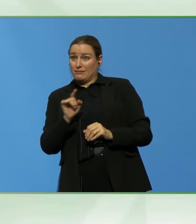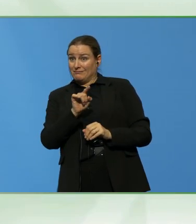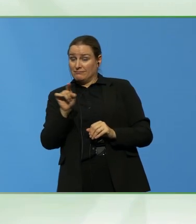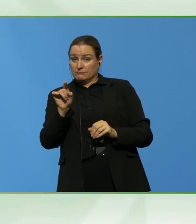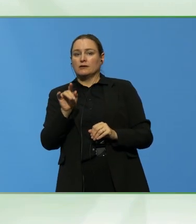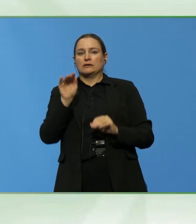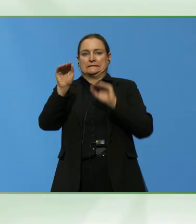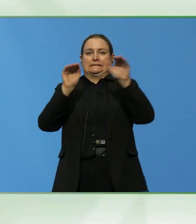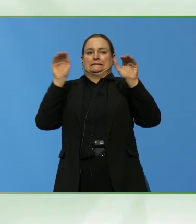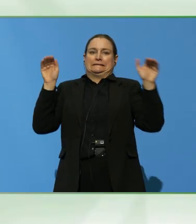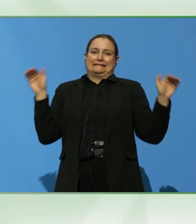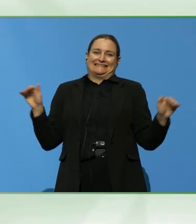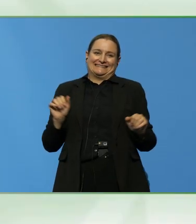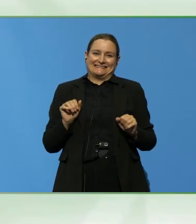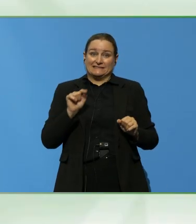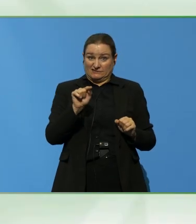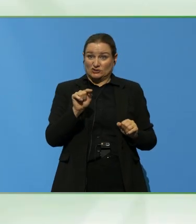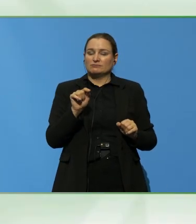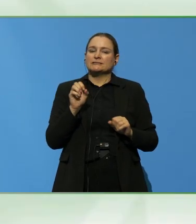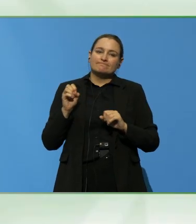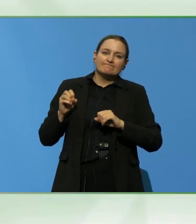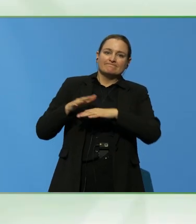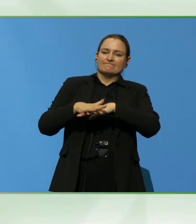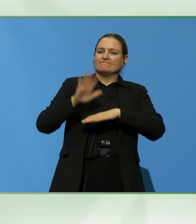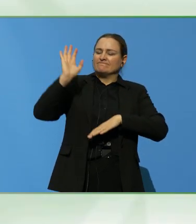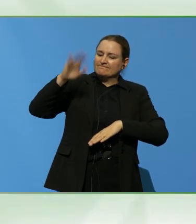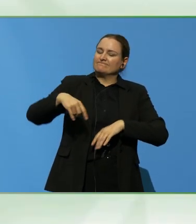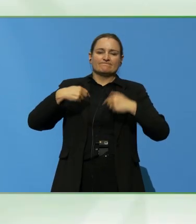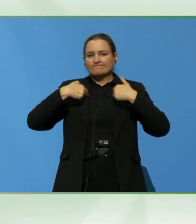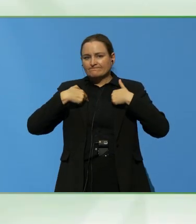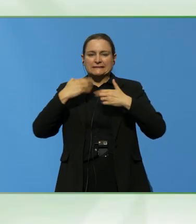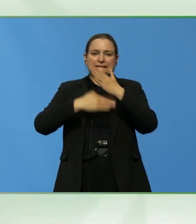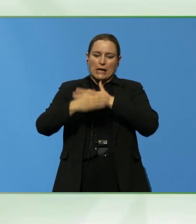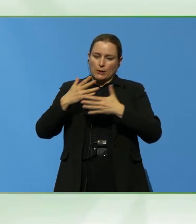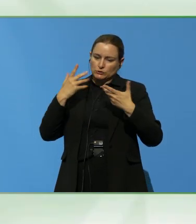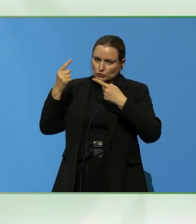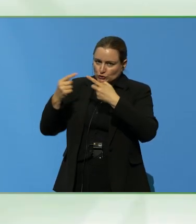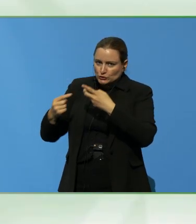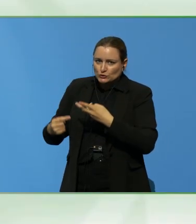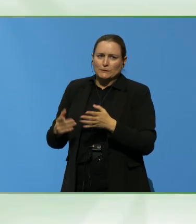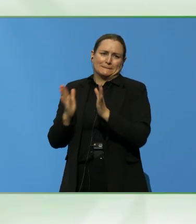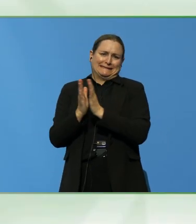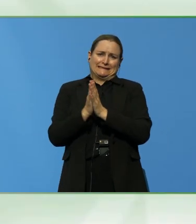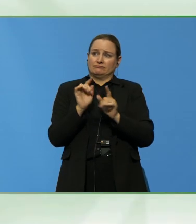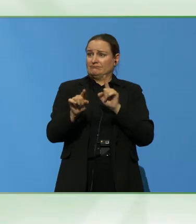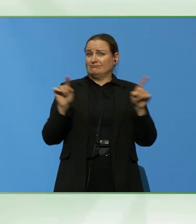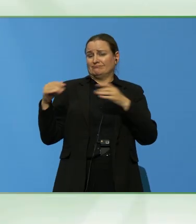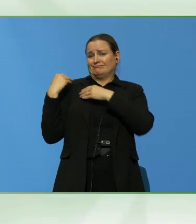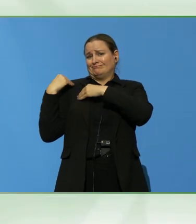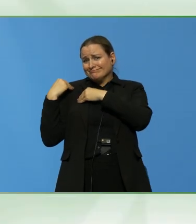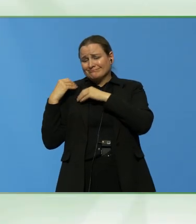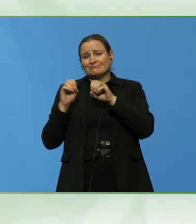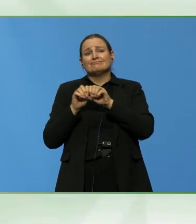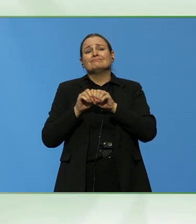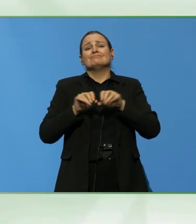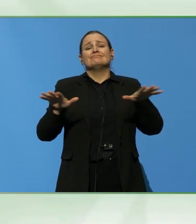to pick. Those are the people to influence. So let's use our networks, let's reach those editors and ensure that we can continue to